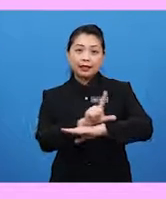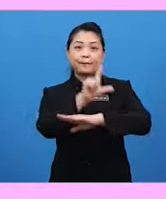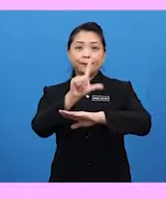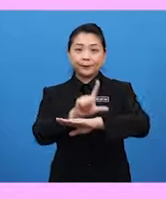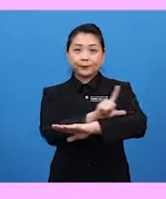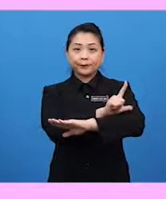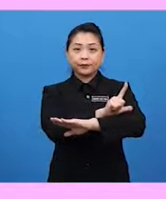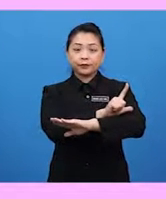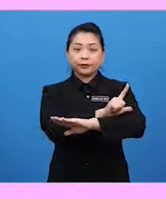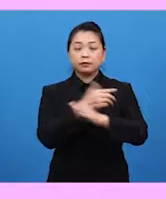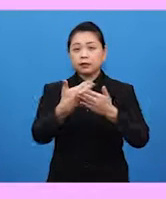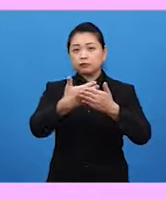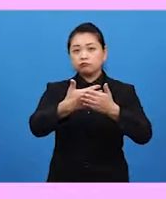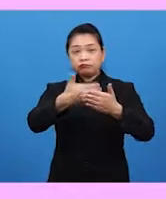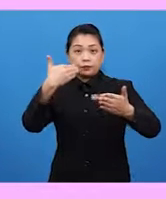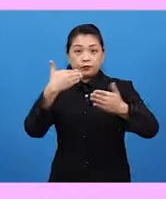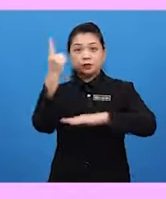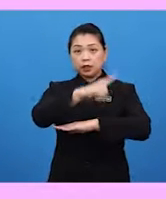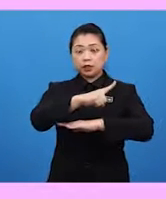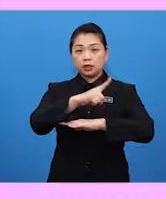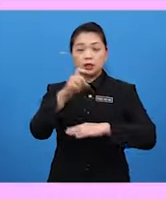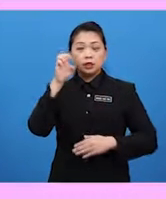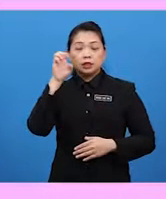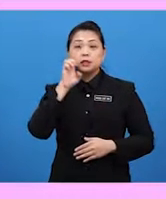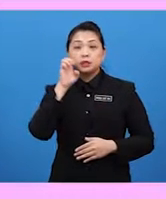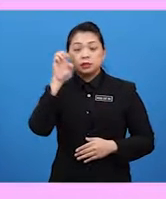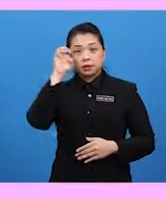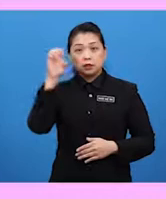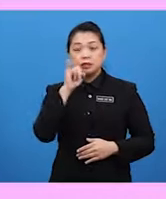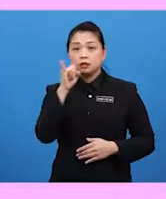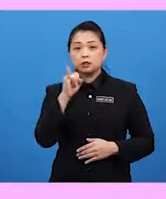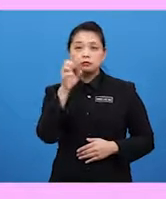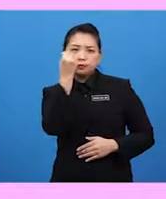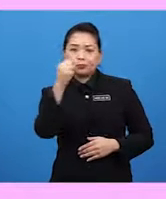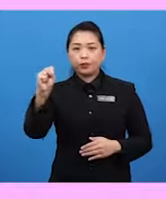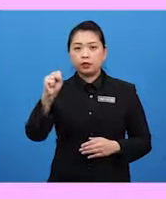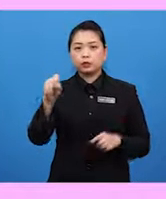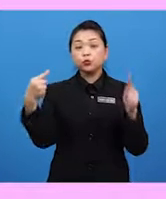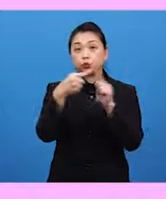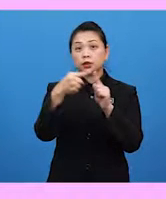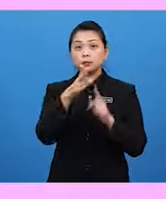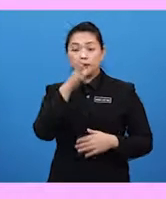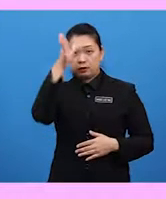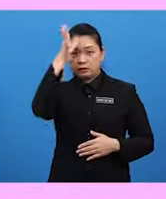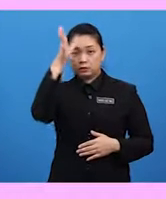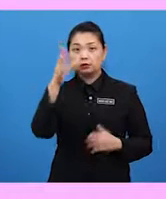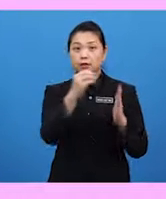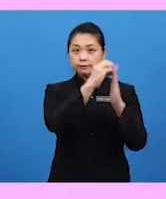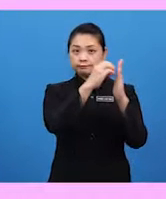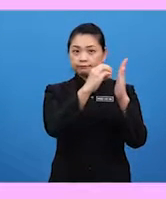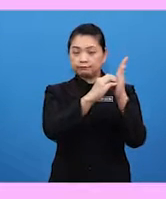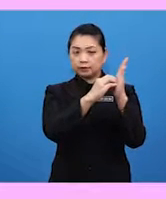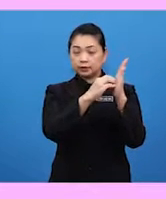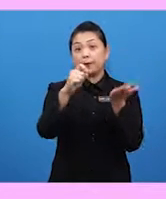previous day, he was rebellious and going against his parent. In this stanza, the poet